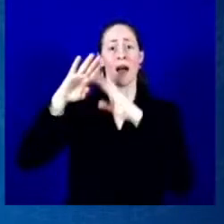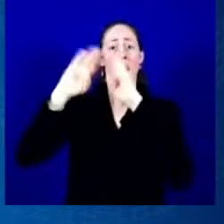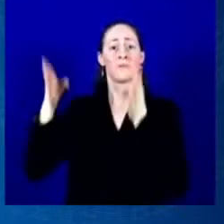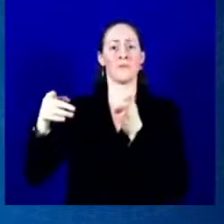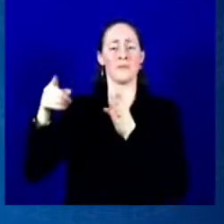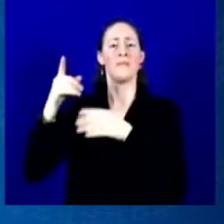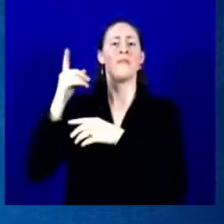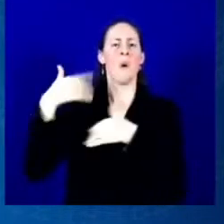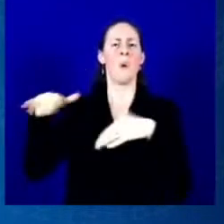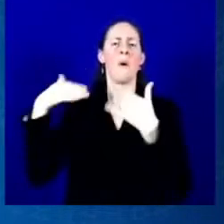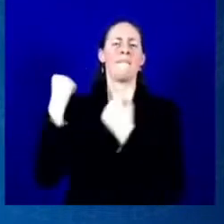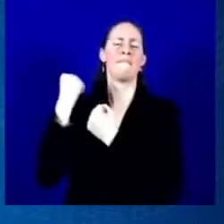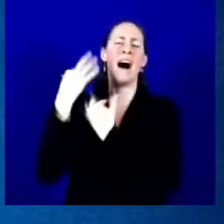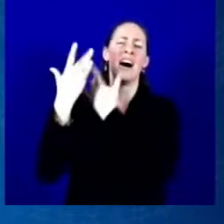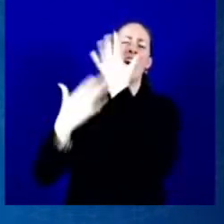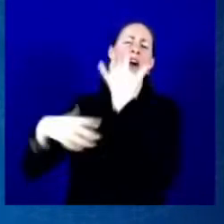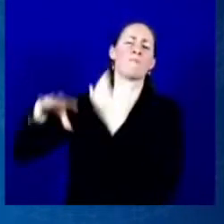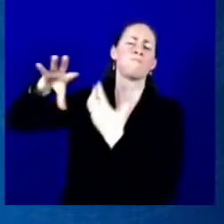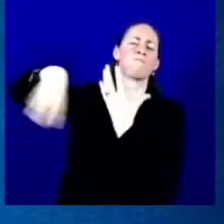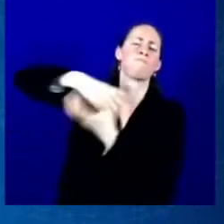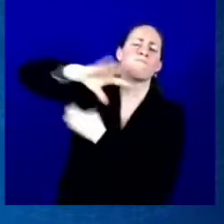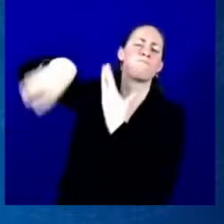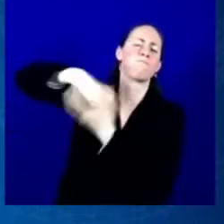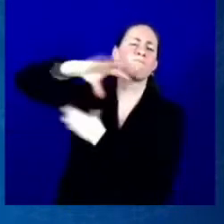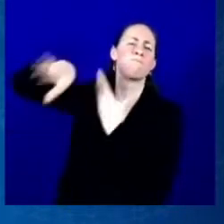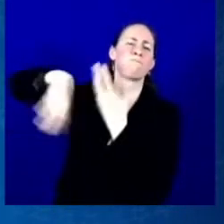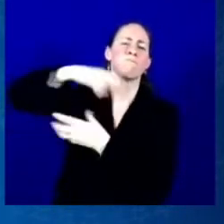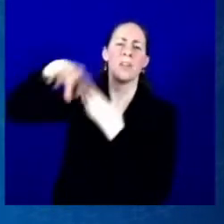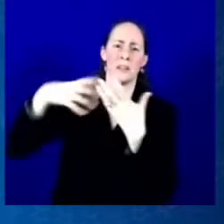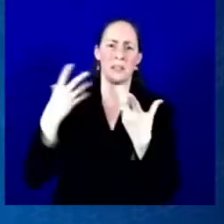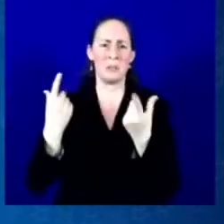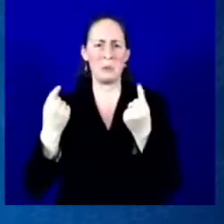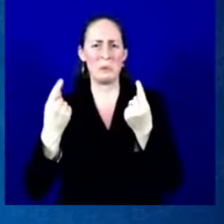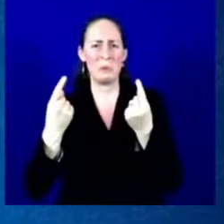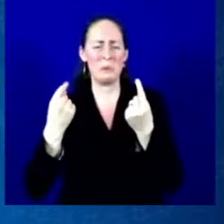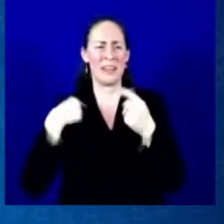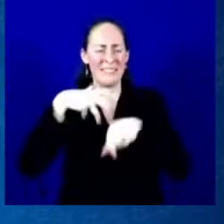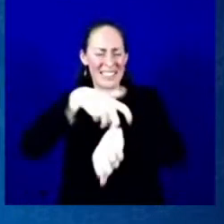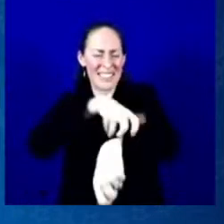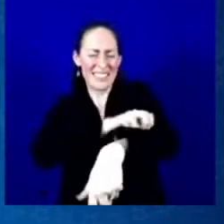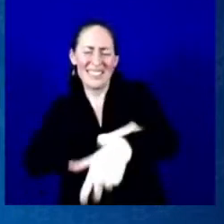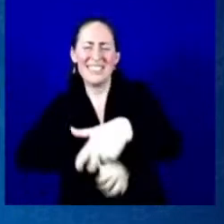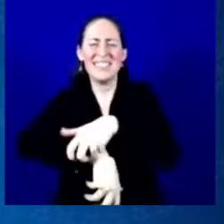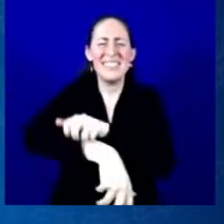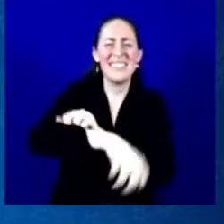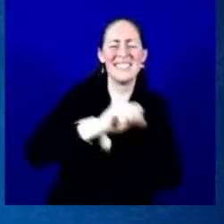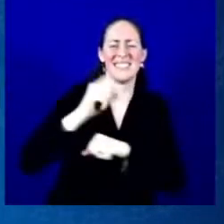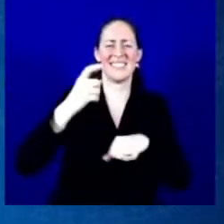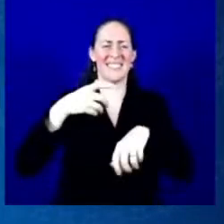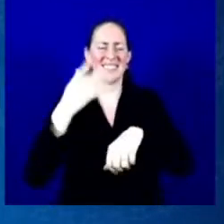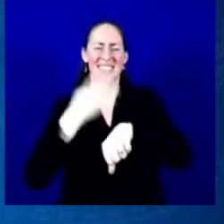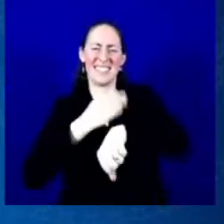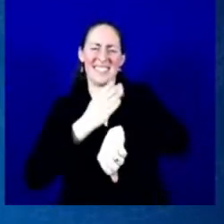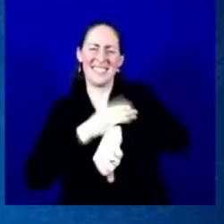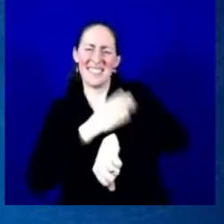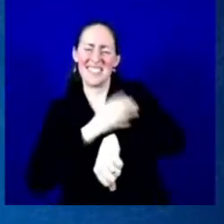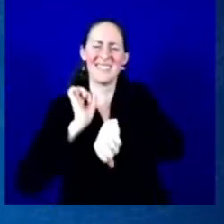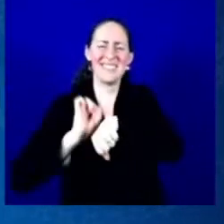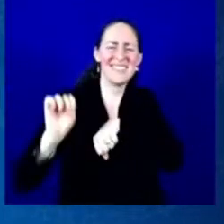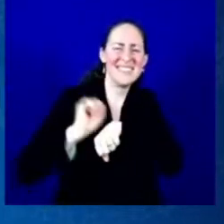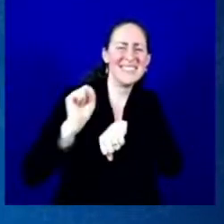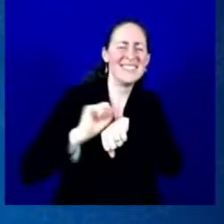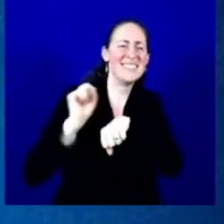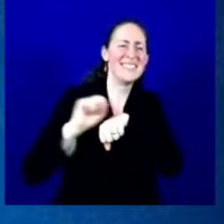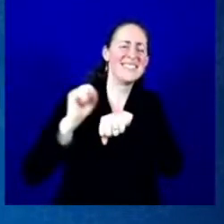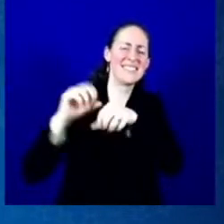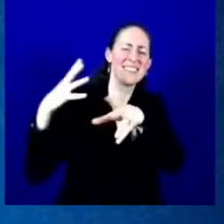of Speaker Pelosi, Majority Leader Schumer, and the overwhelming support of the American people, Democrats, Independents,